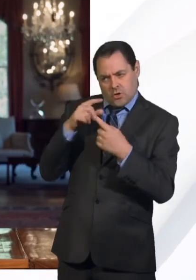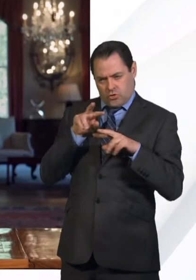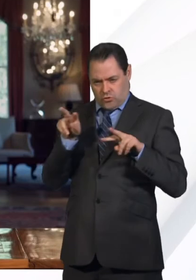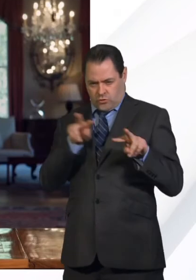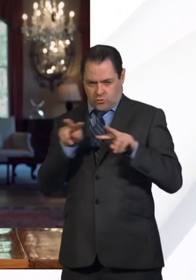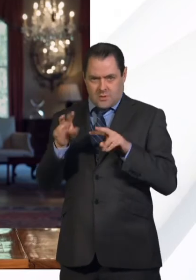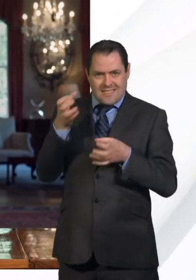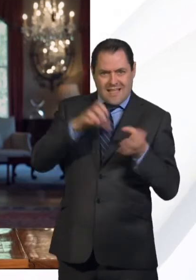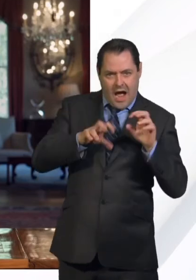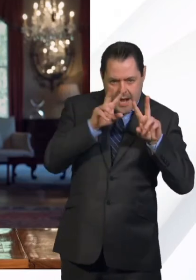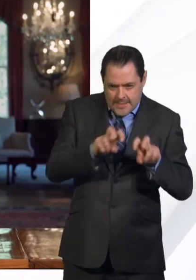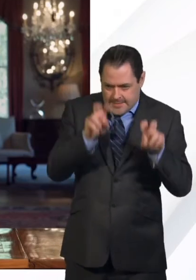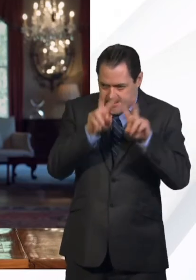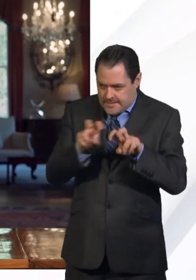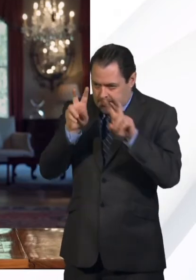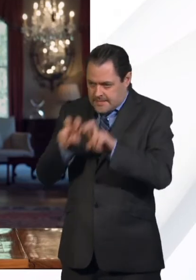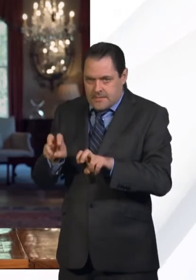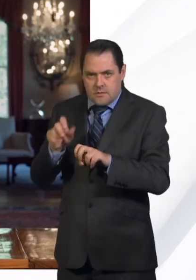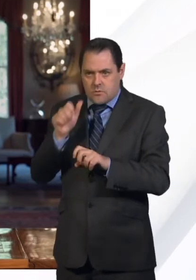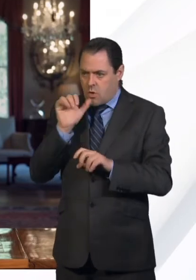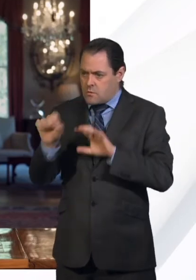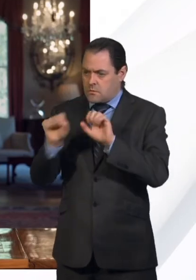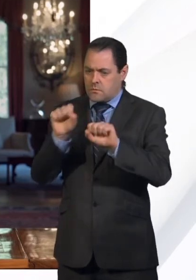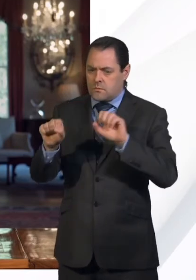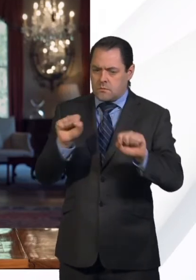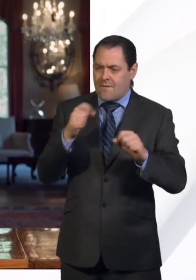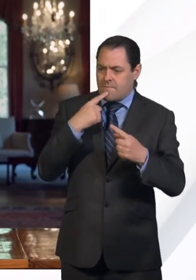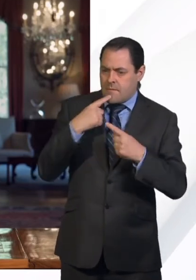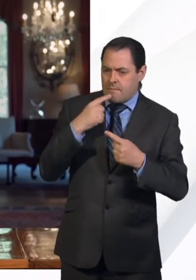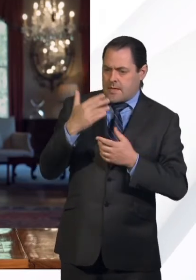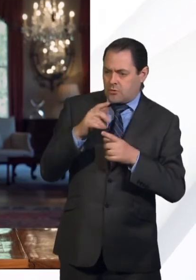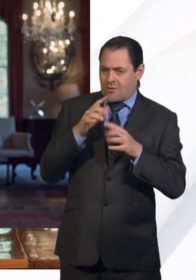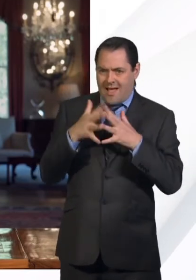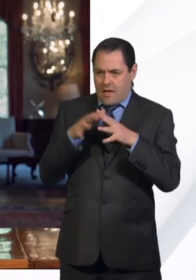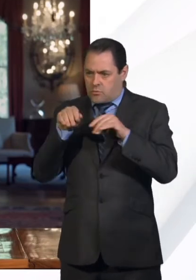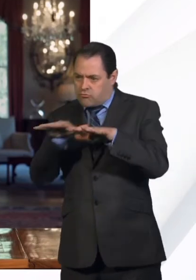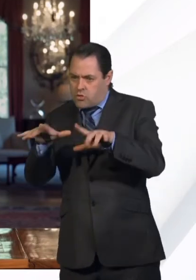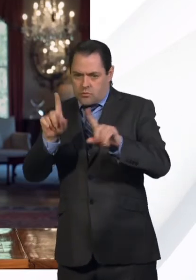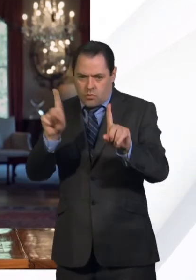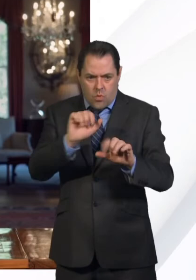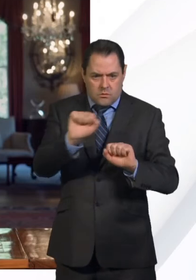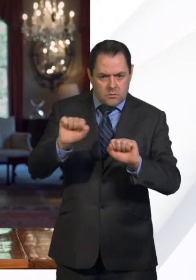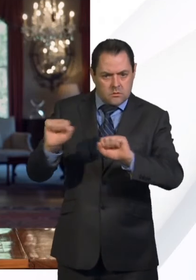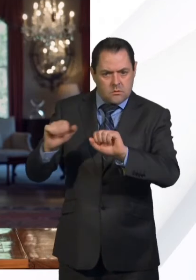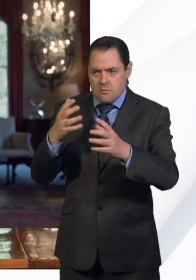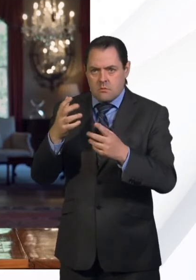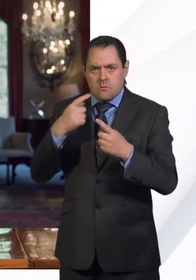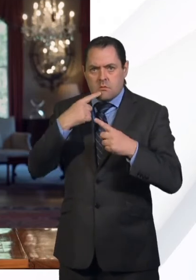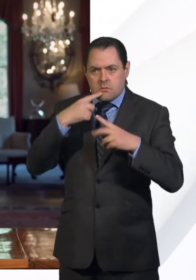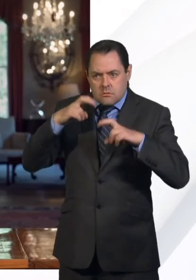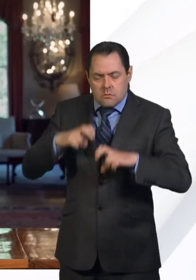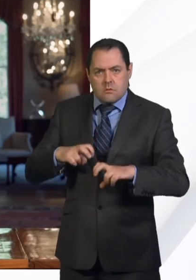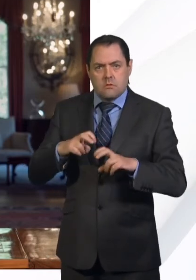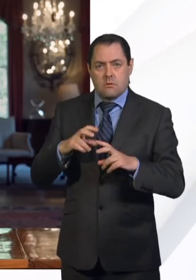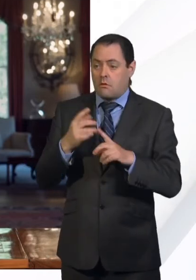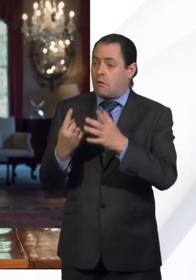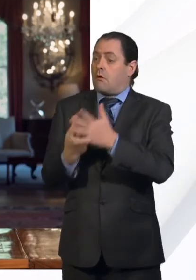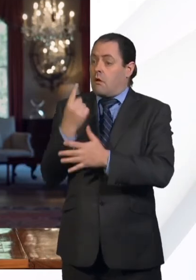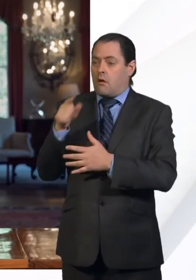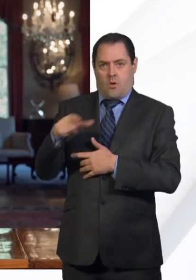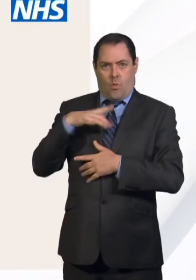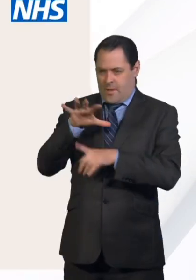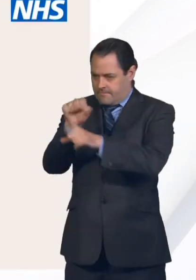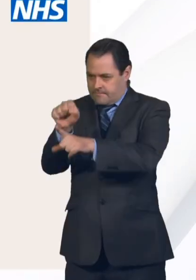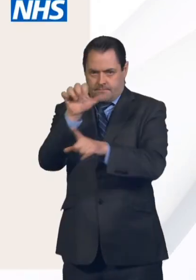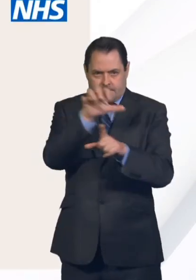of science on this invisible killer, and we will pick it up where it strikes, because our new